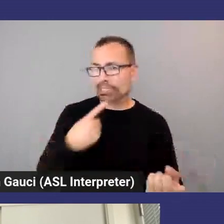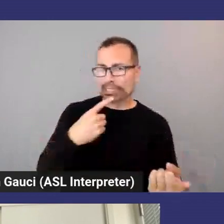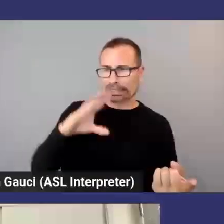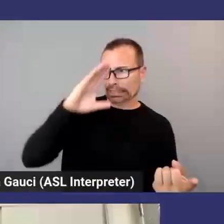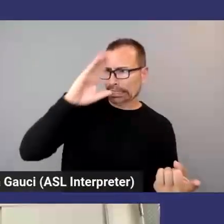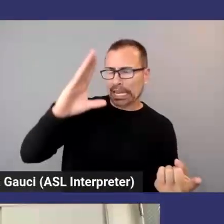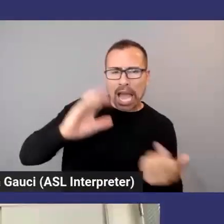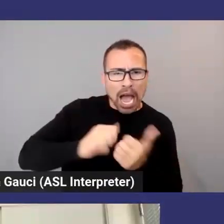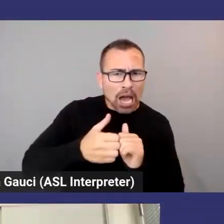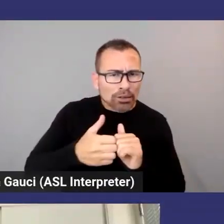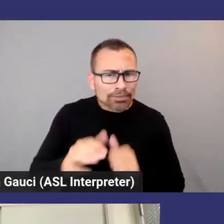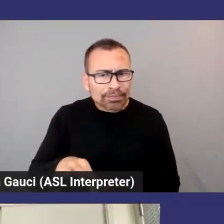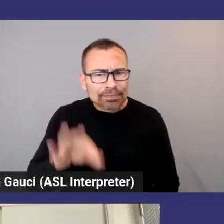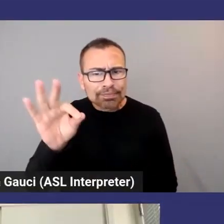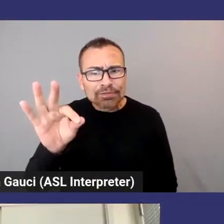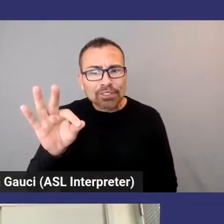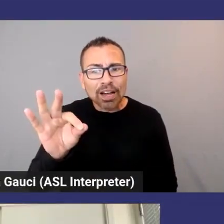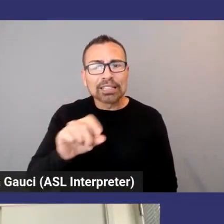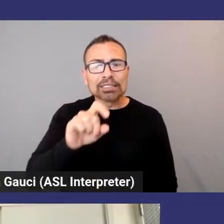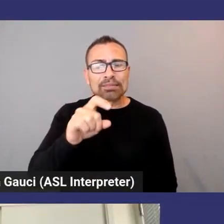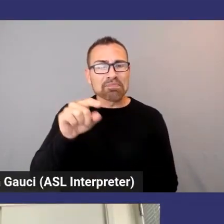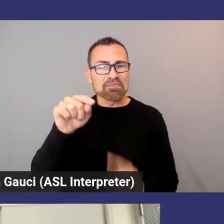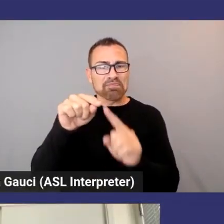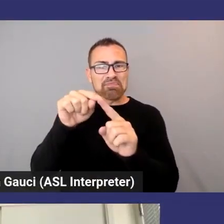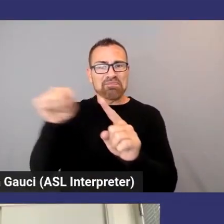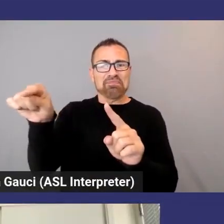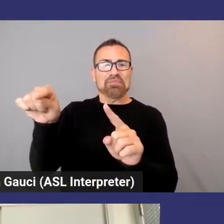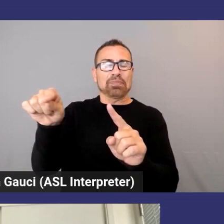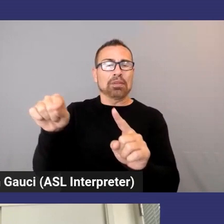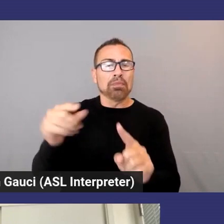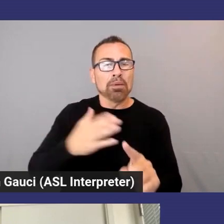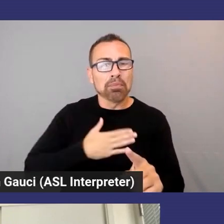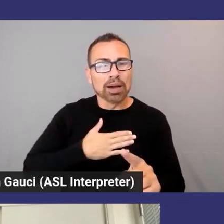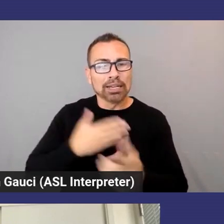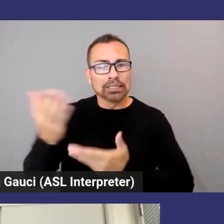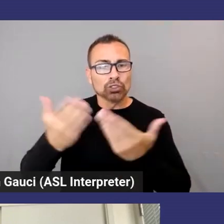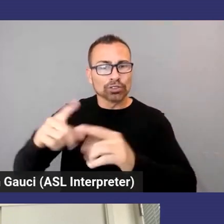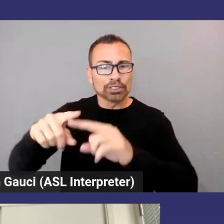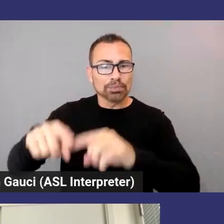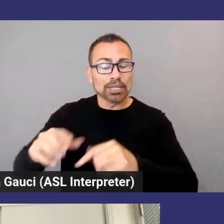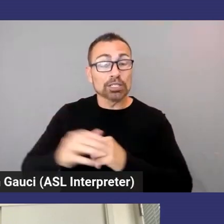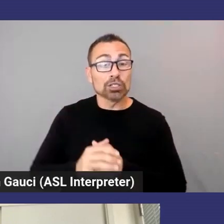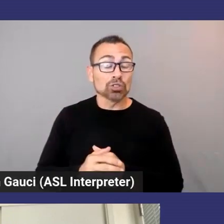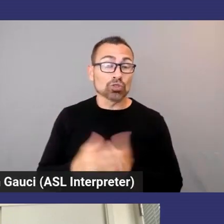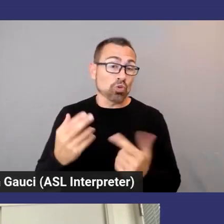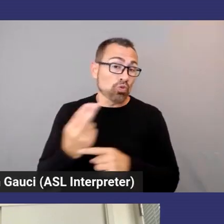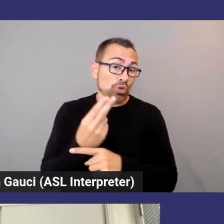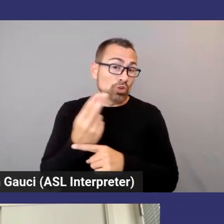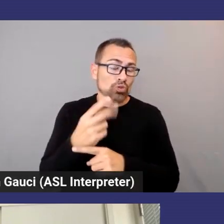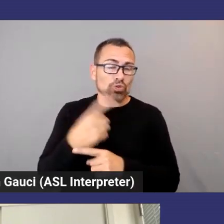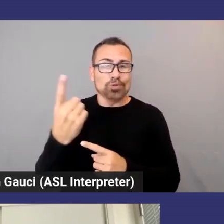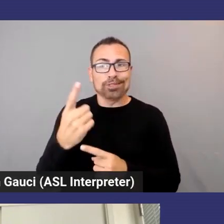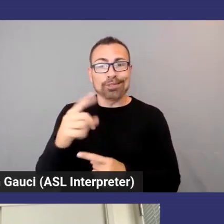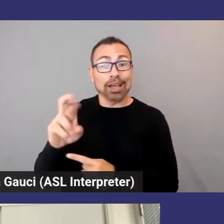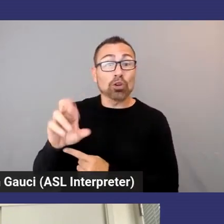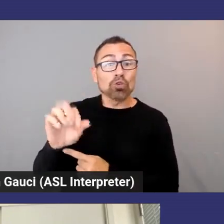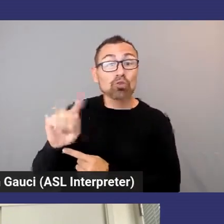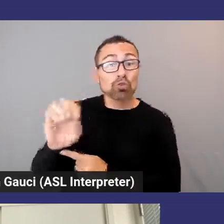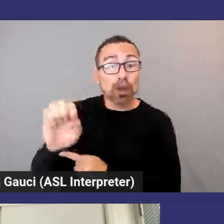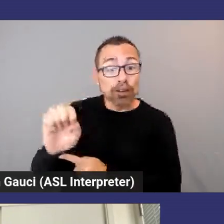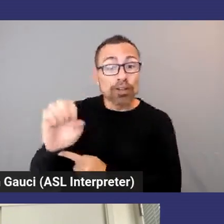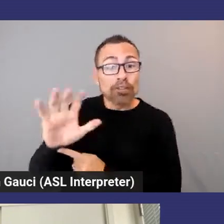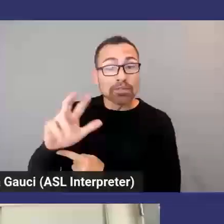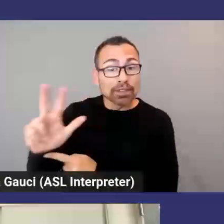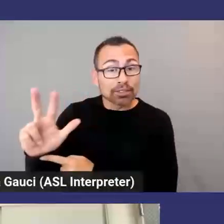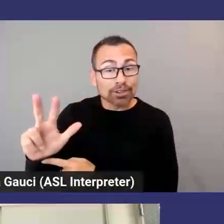how do I find X, Y, and Z, my service dependency? And then Route 53 or some sort of service discovery mechanism would reply back and